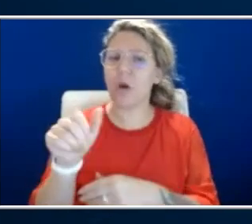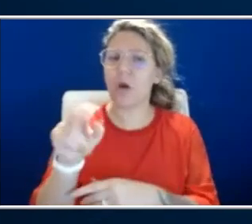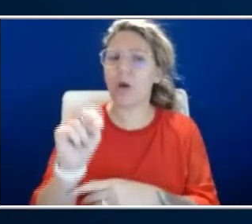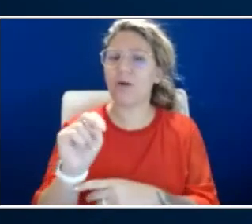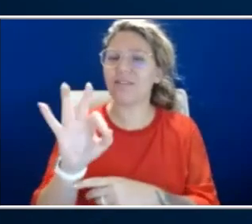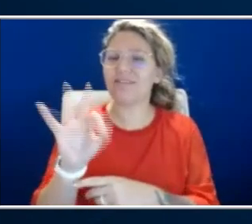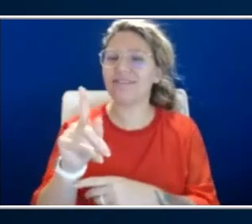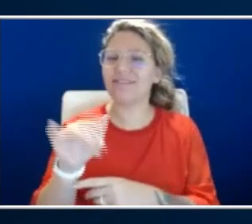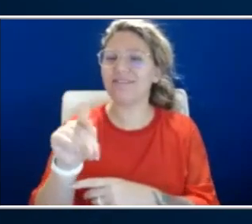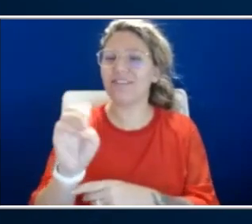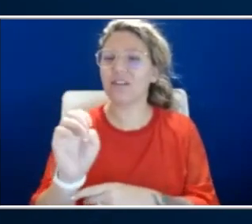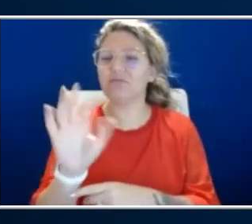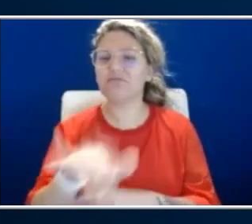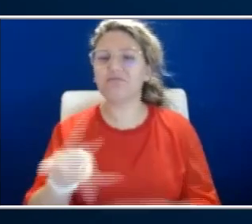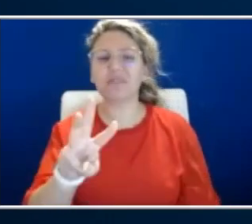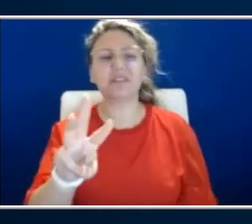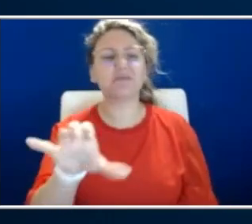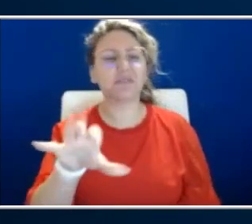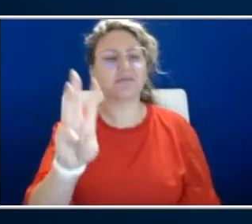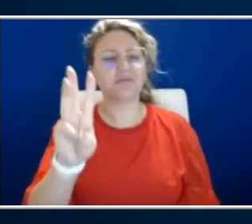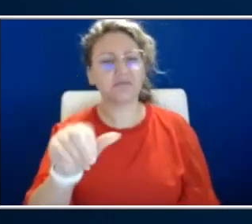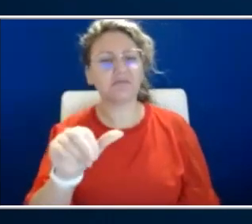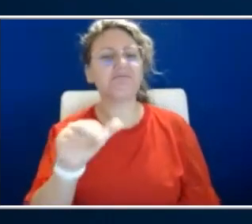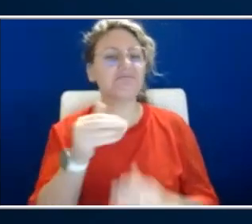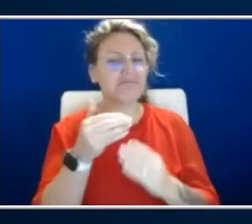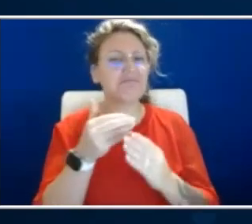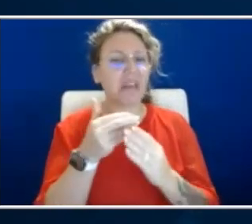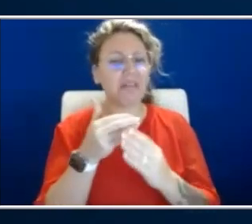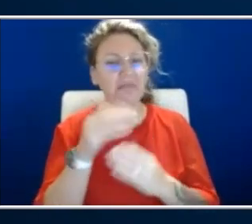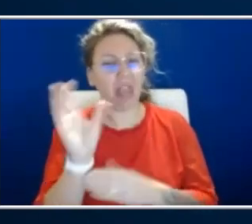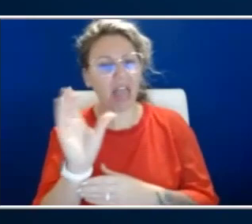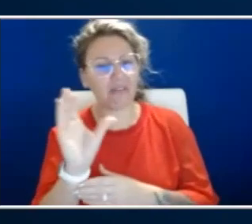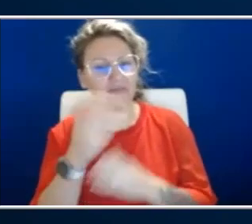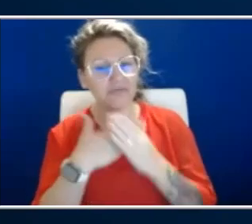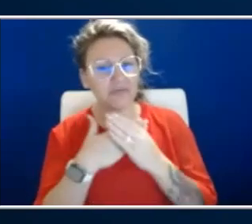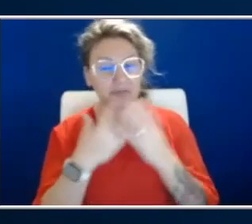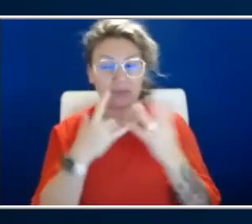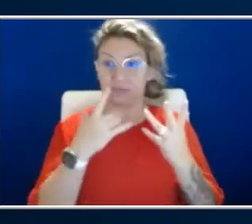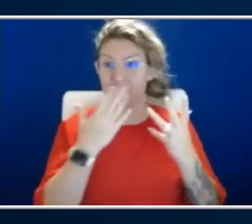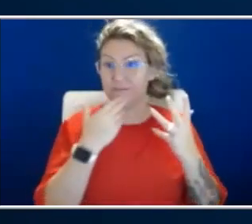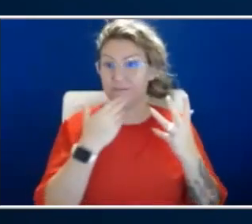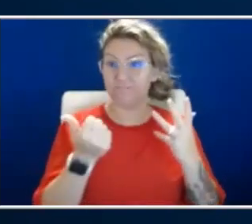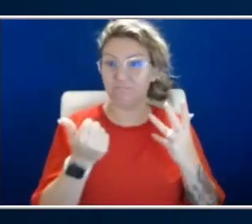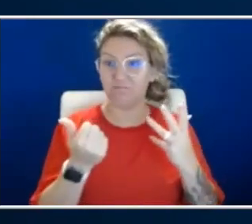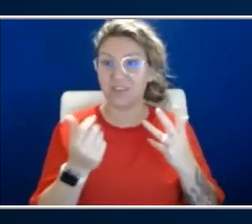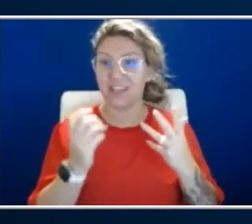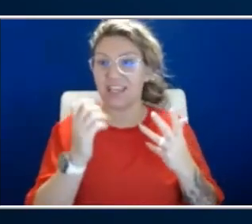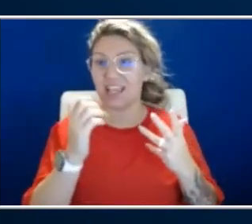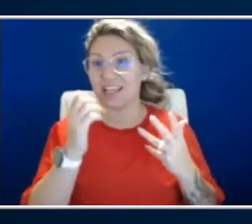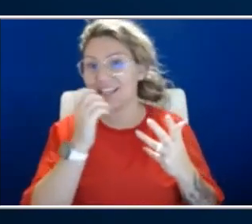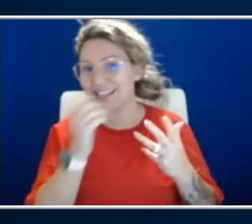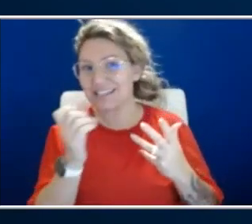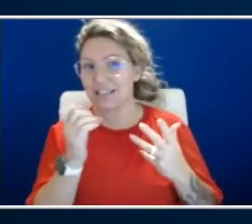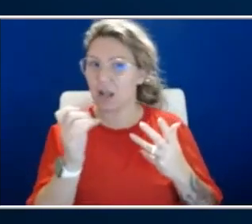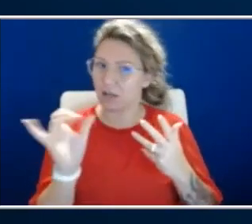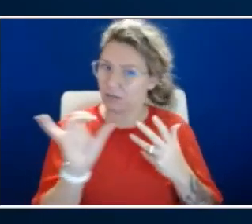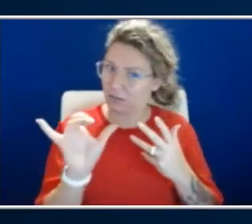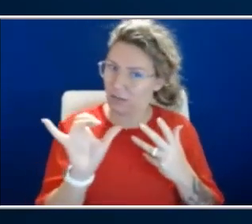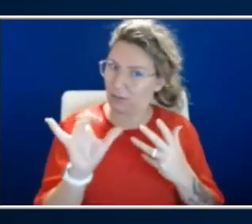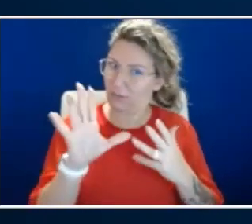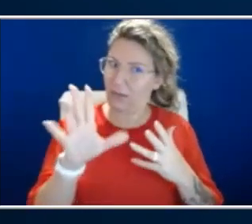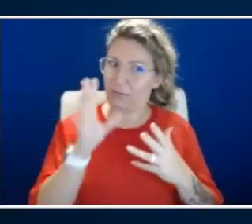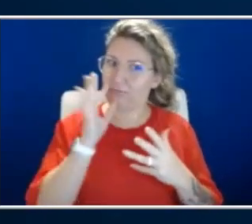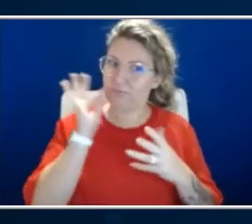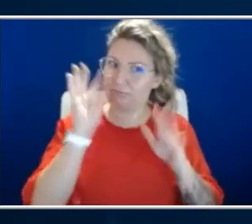Around 660 calories. Okay, all right. Not that's a lot better Not the than calorie bomb 1,700. that you would get at the stadium. Right, right. Yes, it